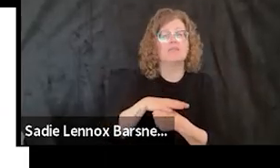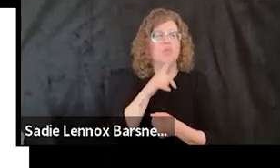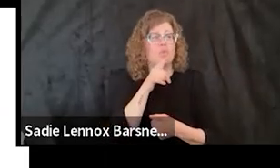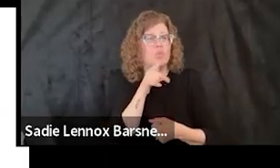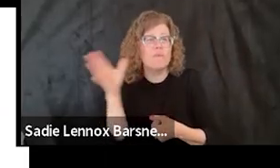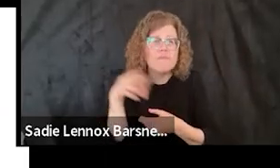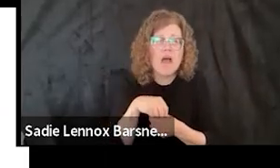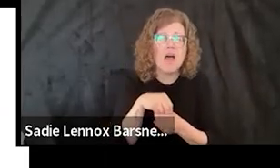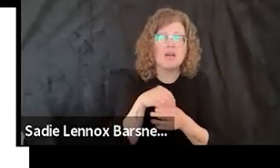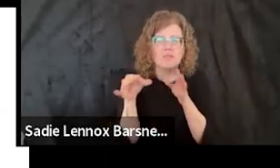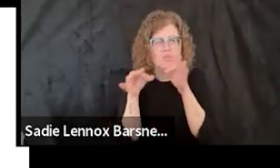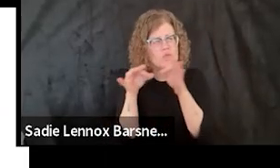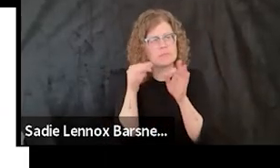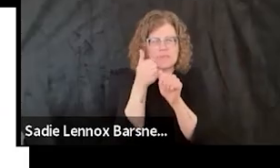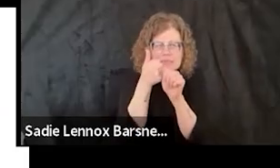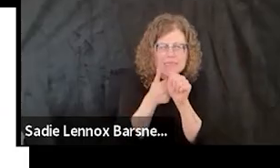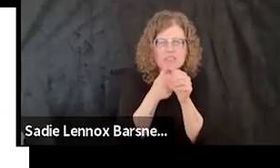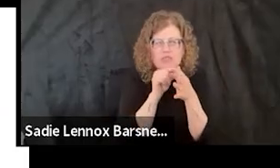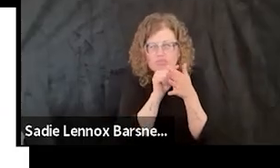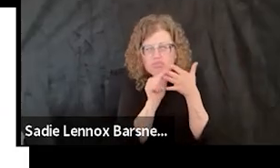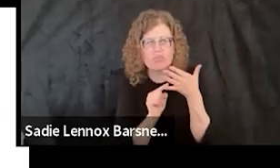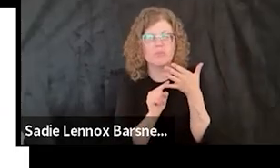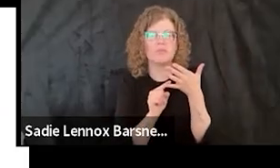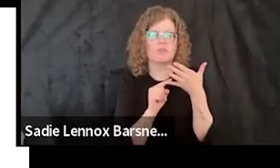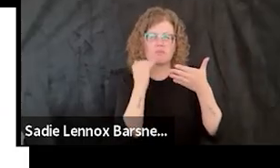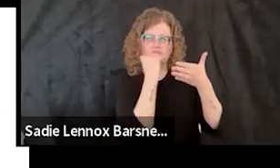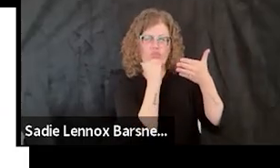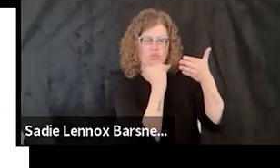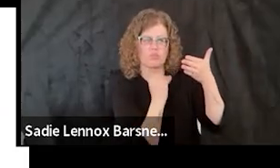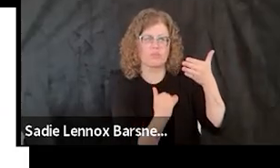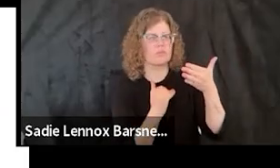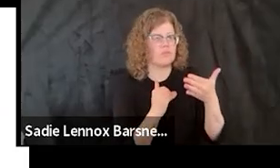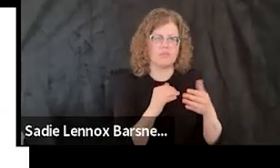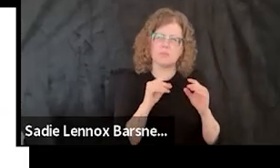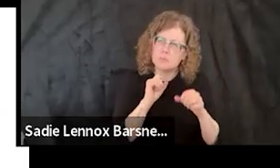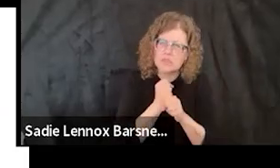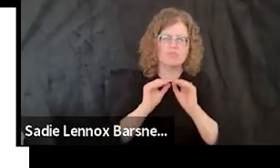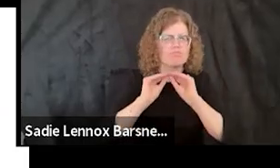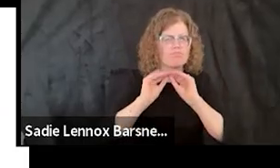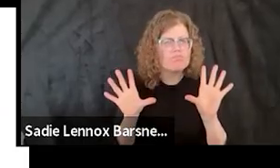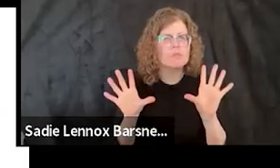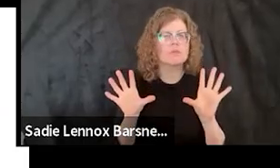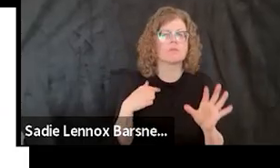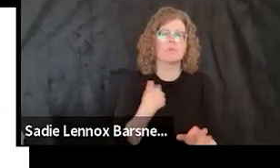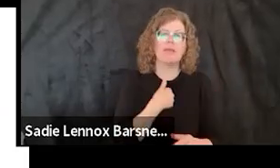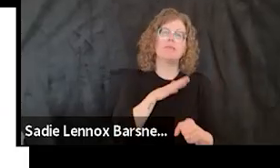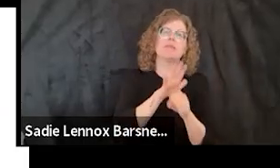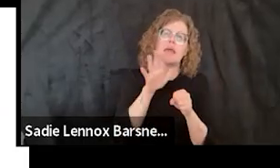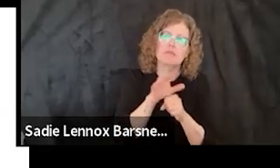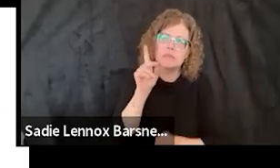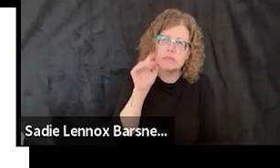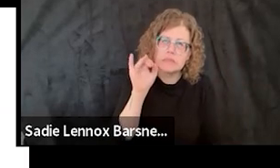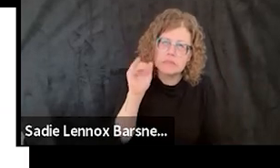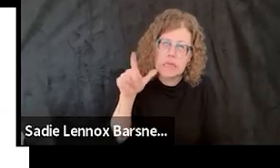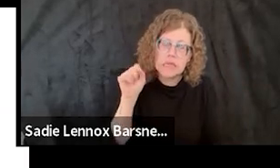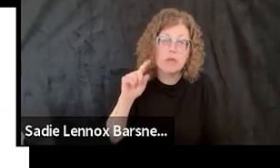each item if it isn't apparent. Ensure you are including enough detail to clearly demonstrate what needs to happen, when, and how.